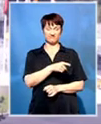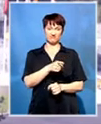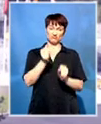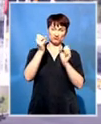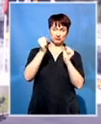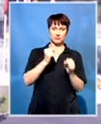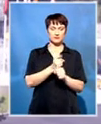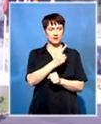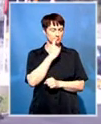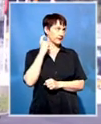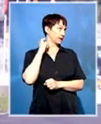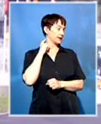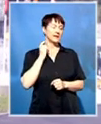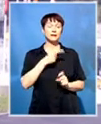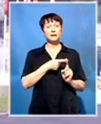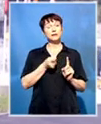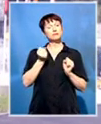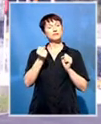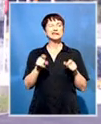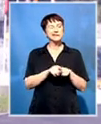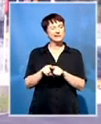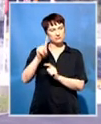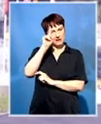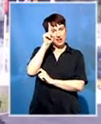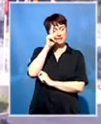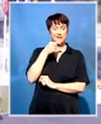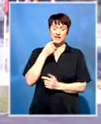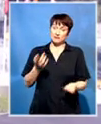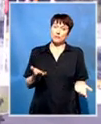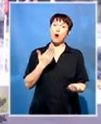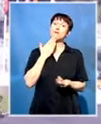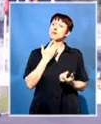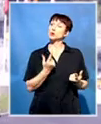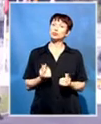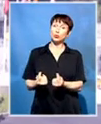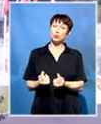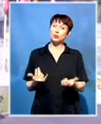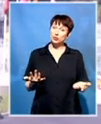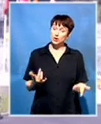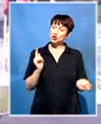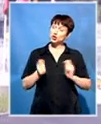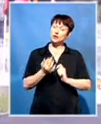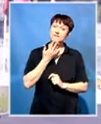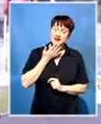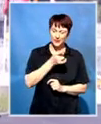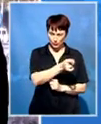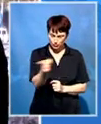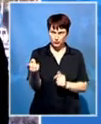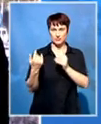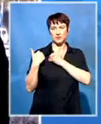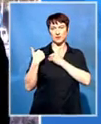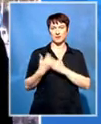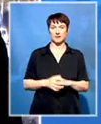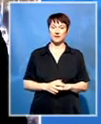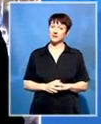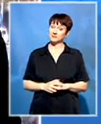that of Nelson Mandela, that it is in their hands to effect this change, and calling on them to do exactly that. Well, speaking